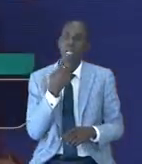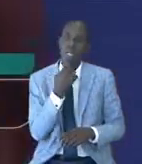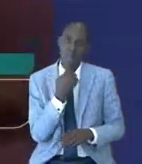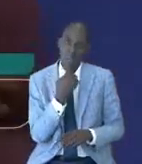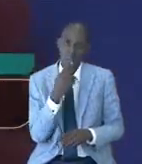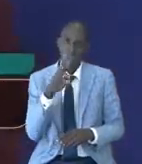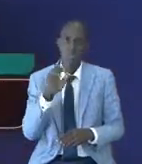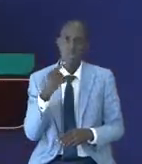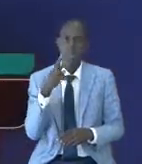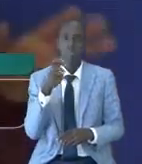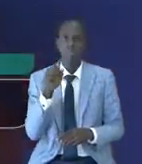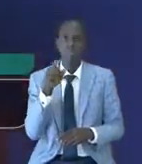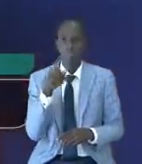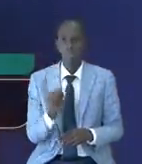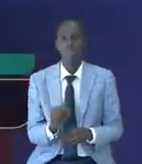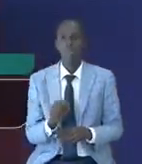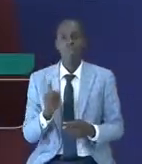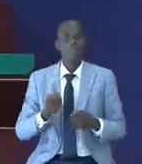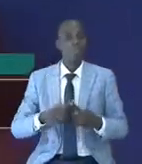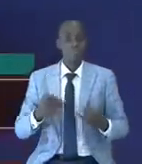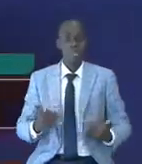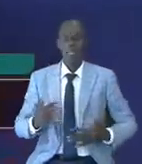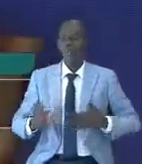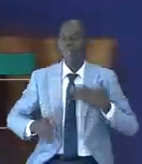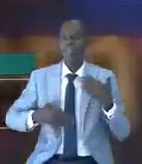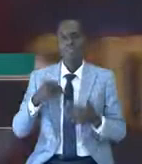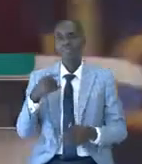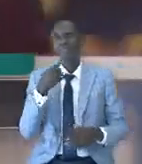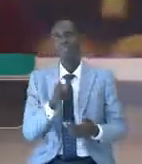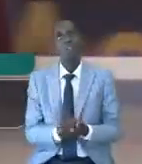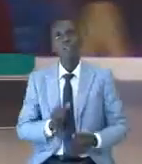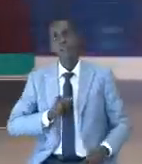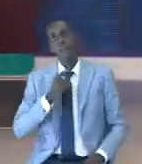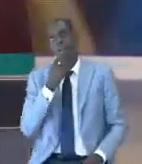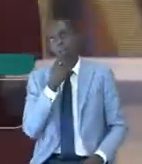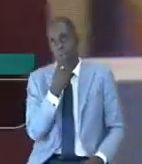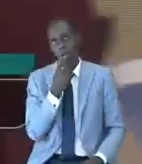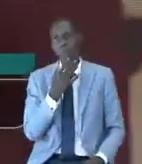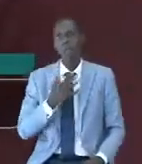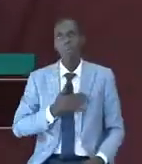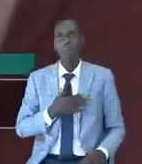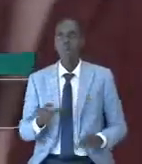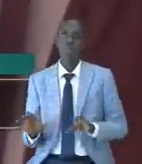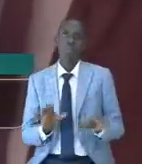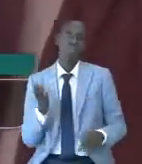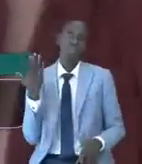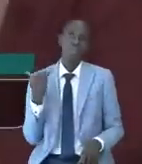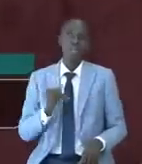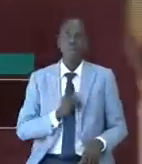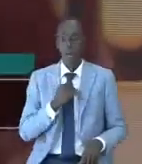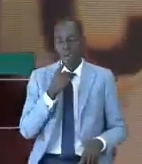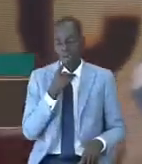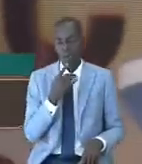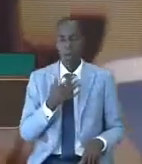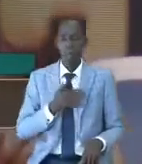regretted almost everything in life. I regret my action. I regret my path.